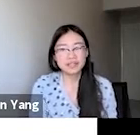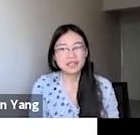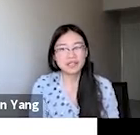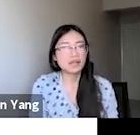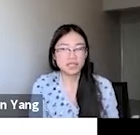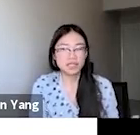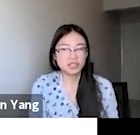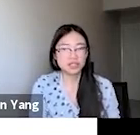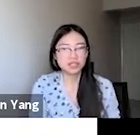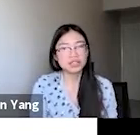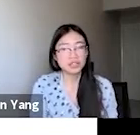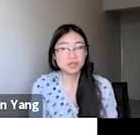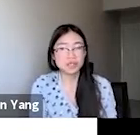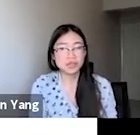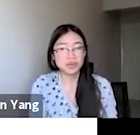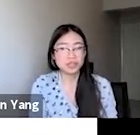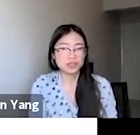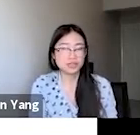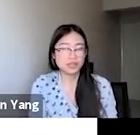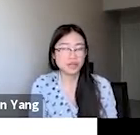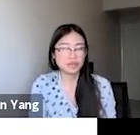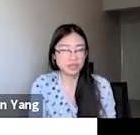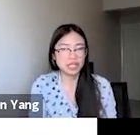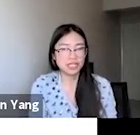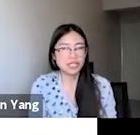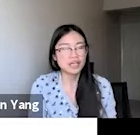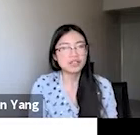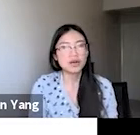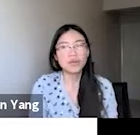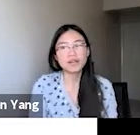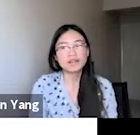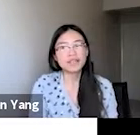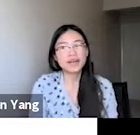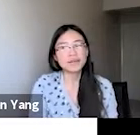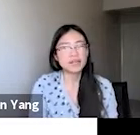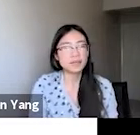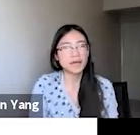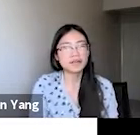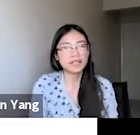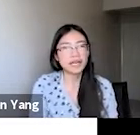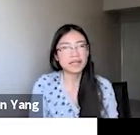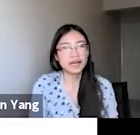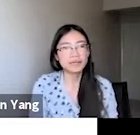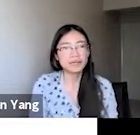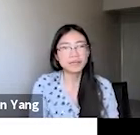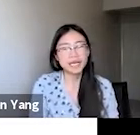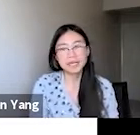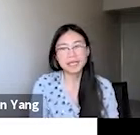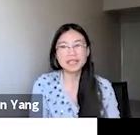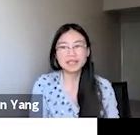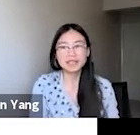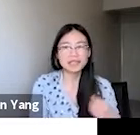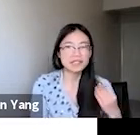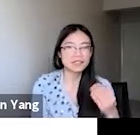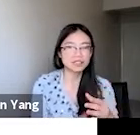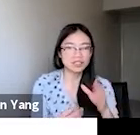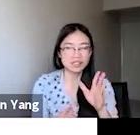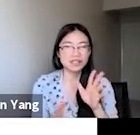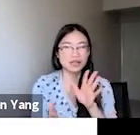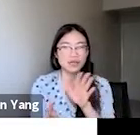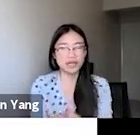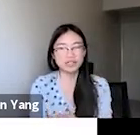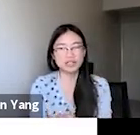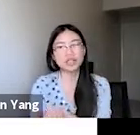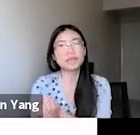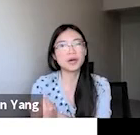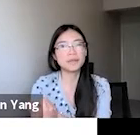think that these teachers could do to support children's STEM learning? So one thing I think about that maybe this